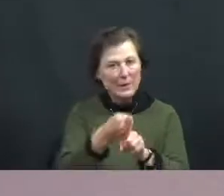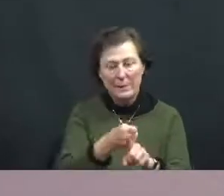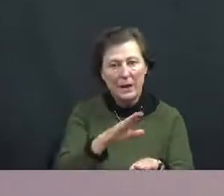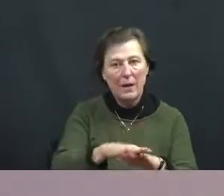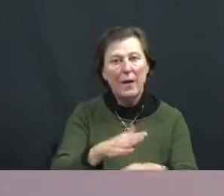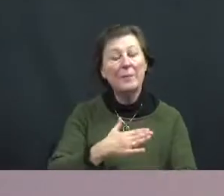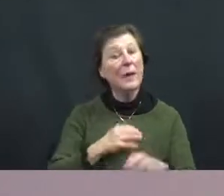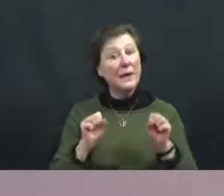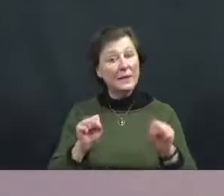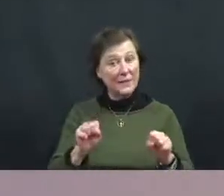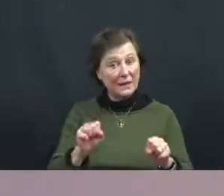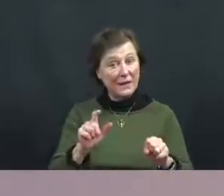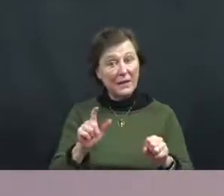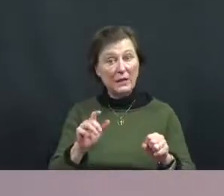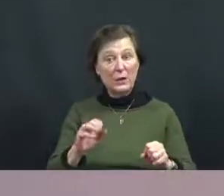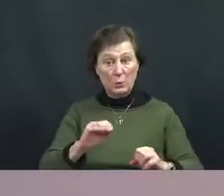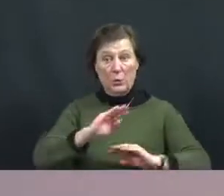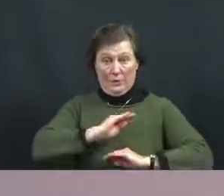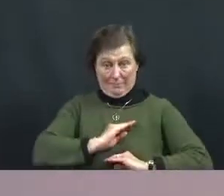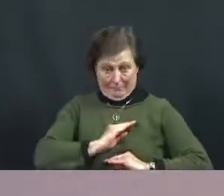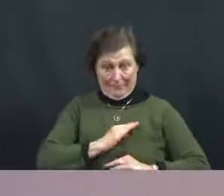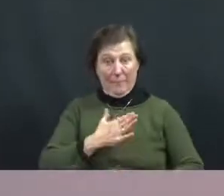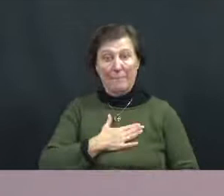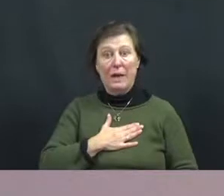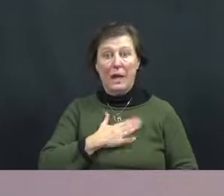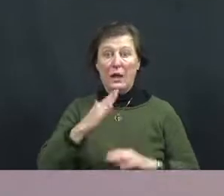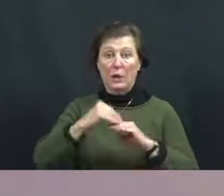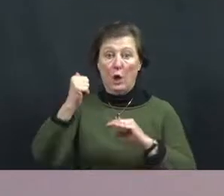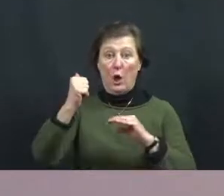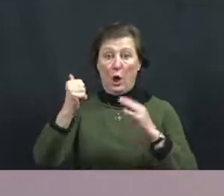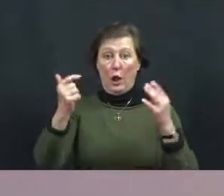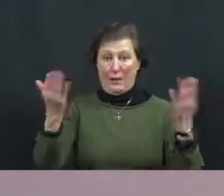my ability to fulfill my calling.